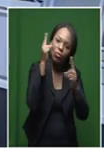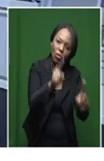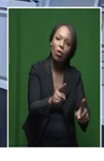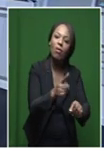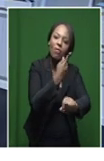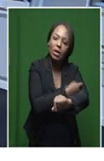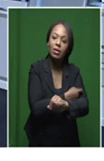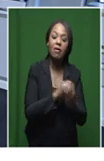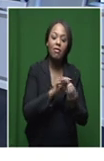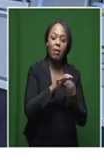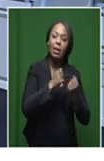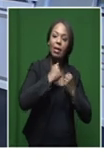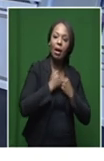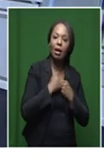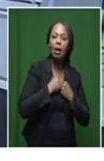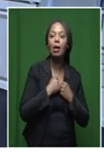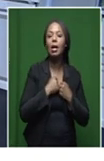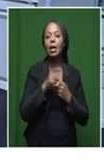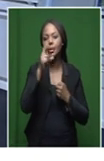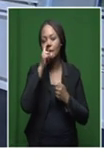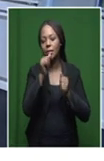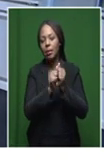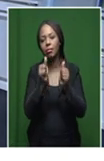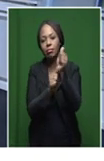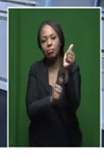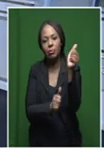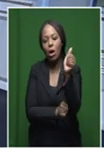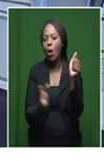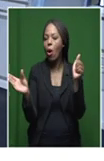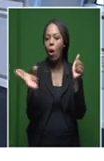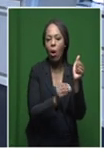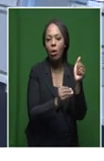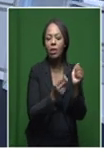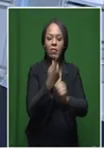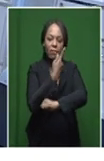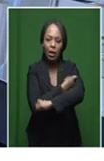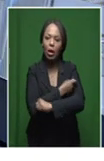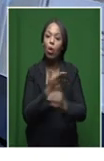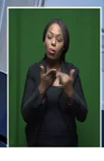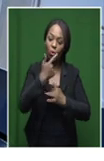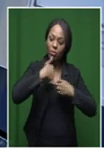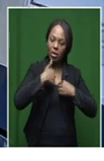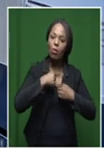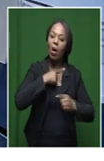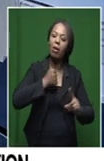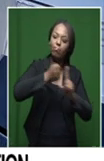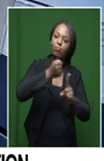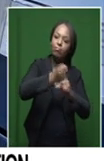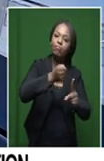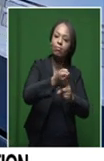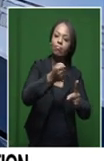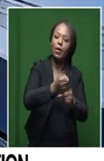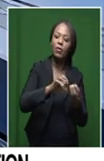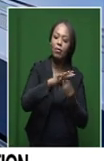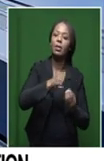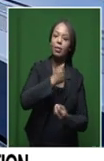family and my siblings are all vaccinated through my effort. Well, thank you. It's great to hear